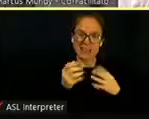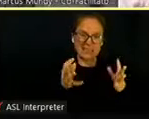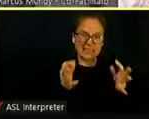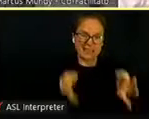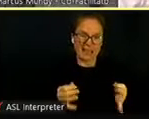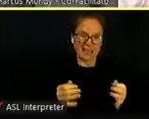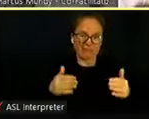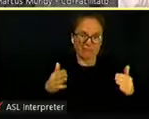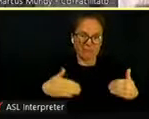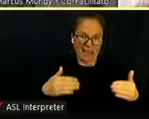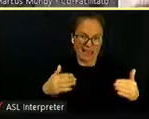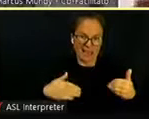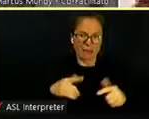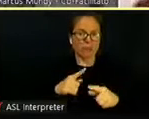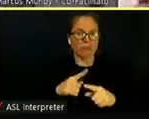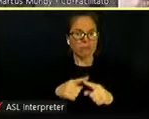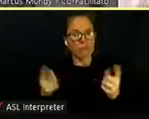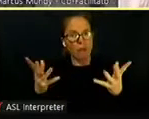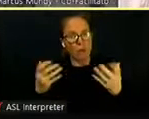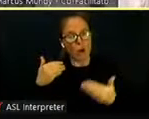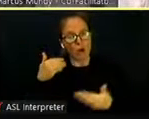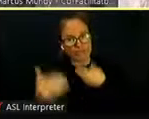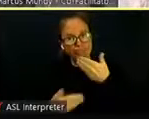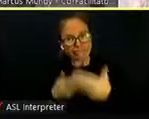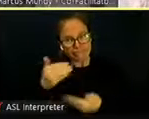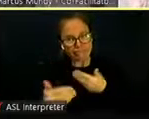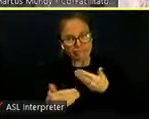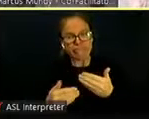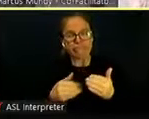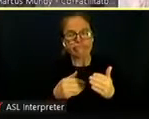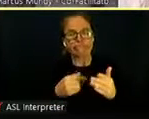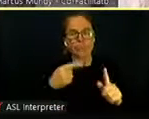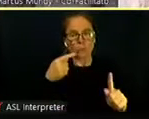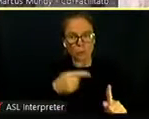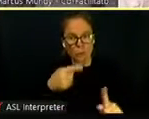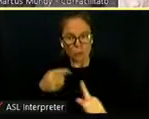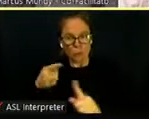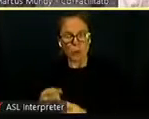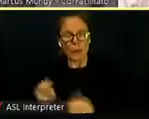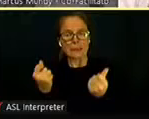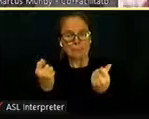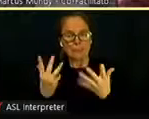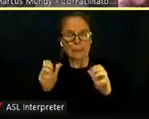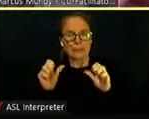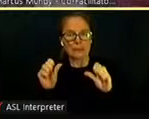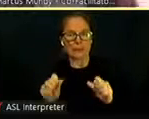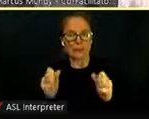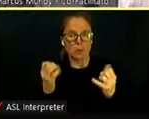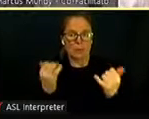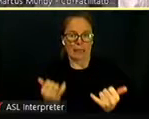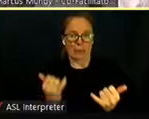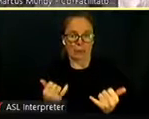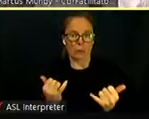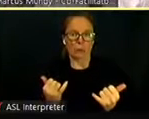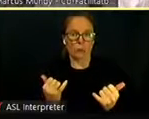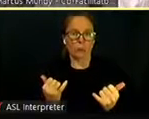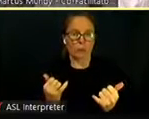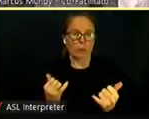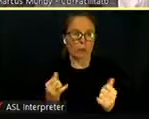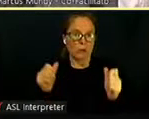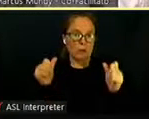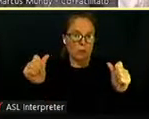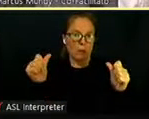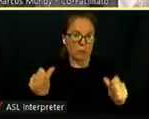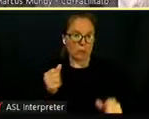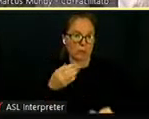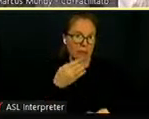issues, but I still want us to get through as many of the things that are important to you right now. I just put that up so you all could